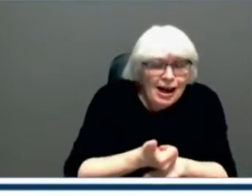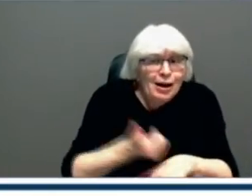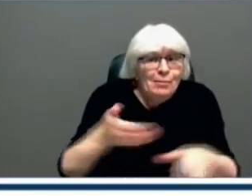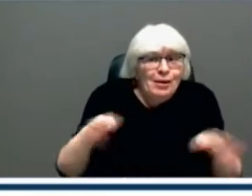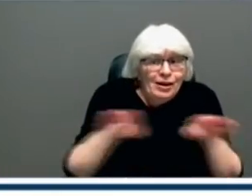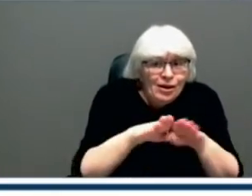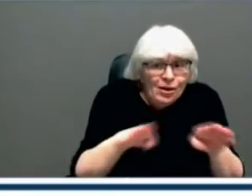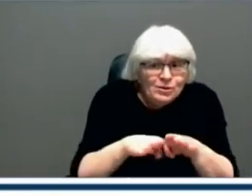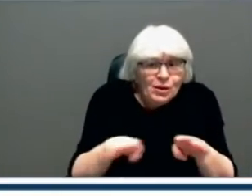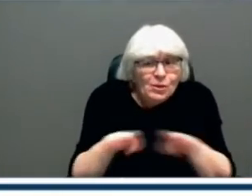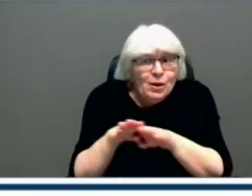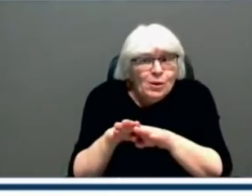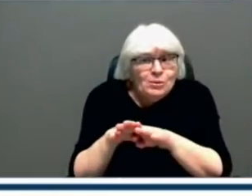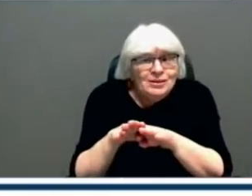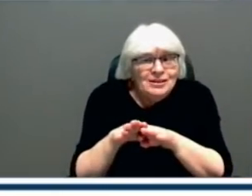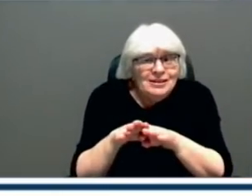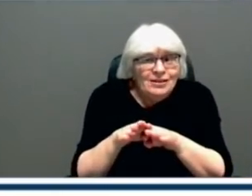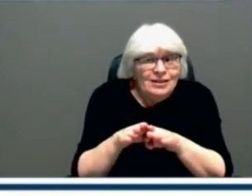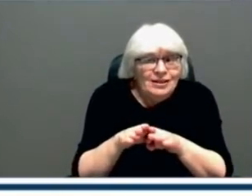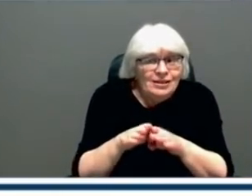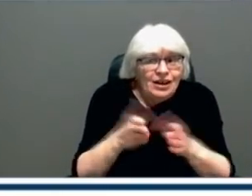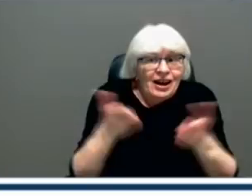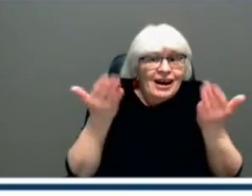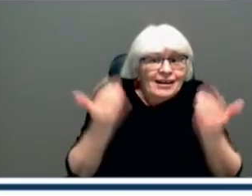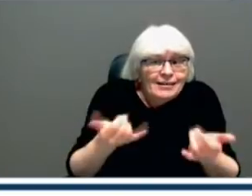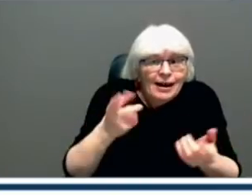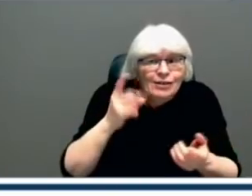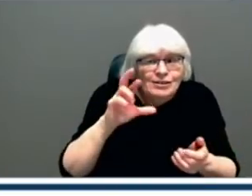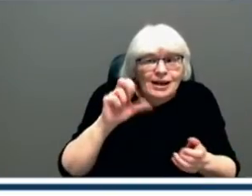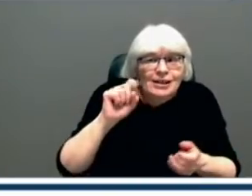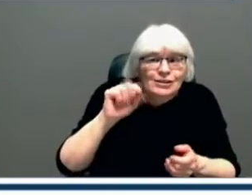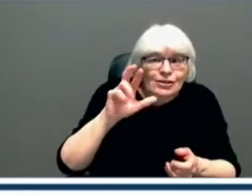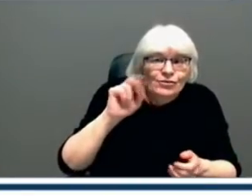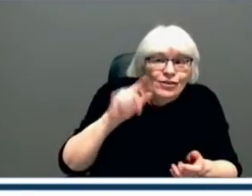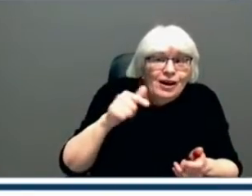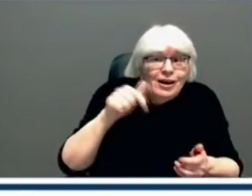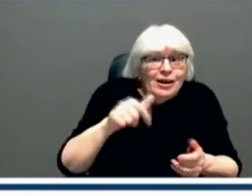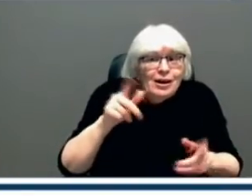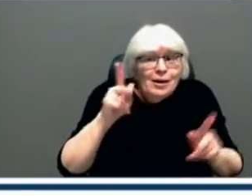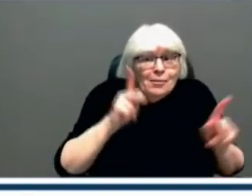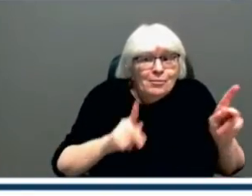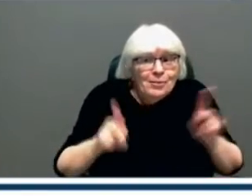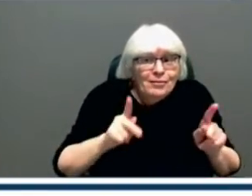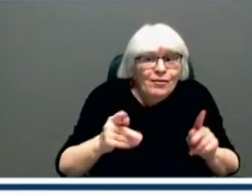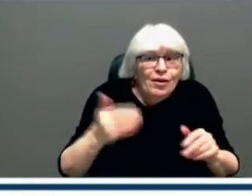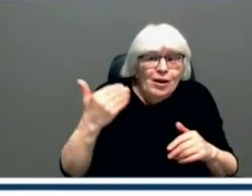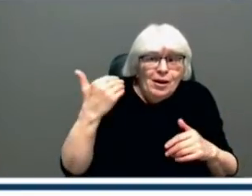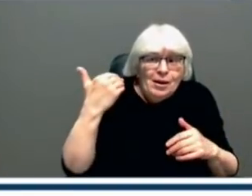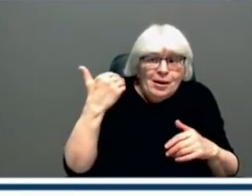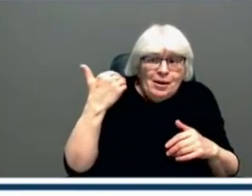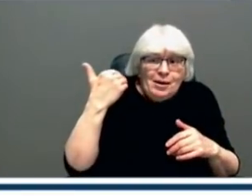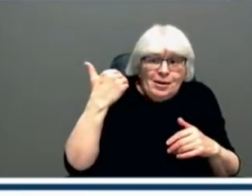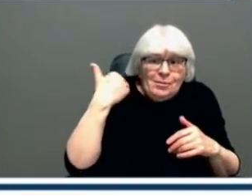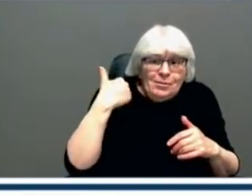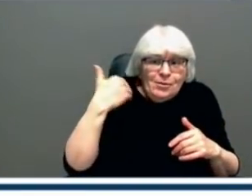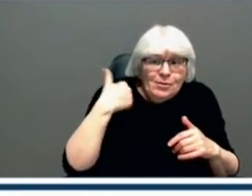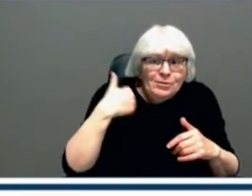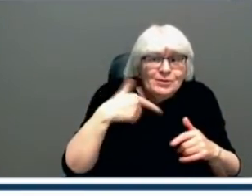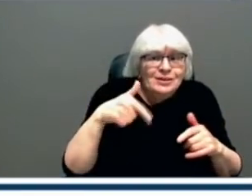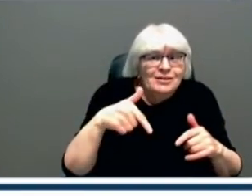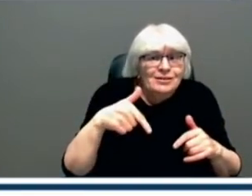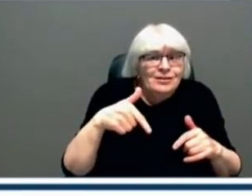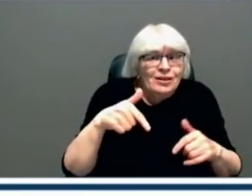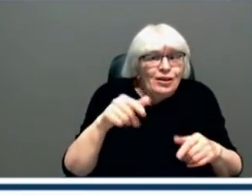compliant. So you need to use them in a focused and targeted way, but they are not long-term